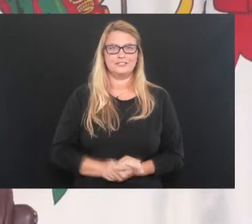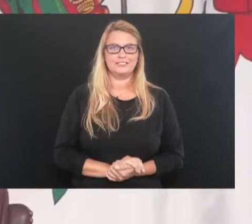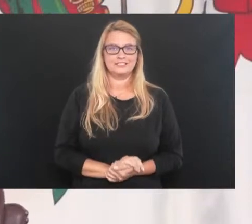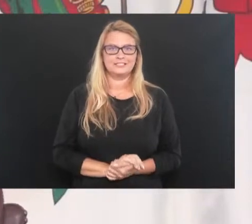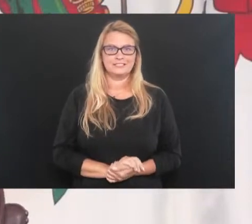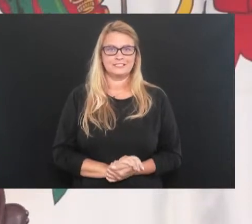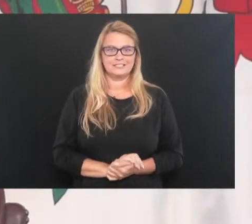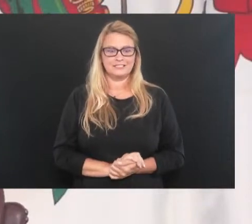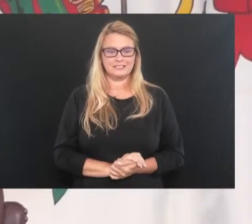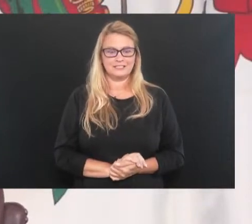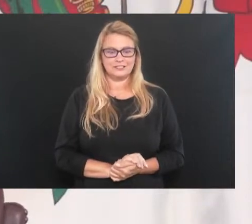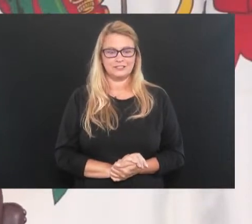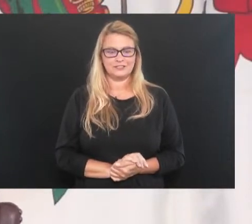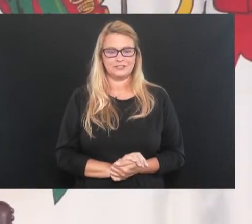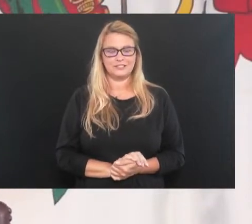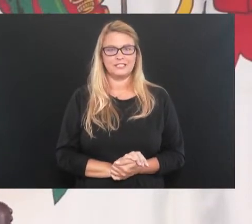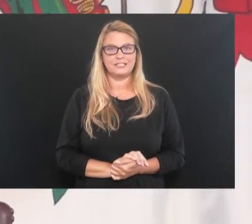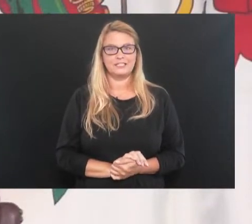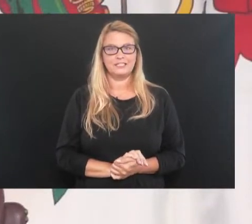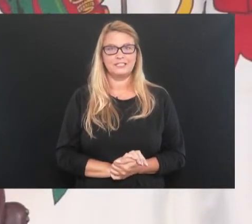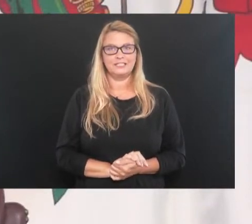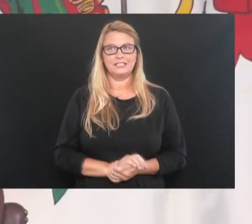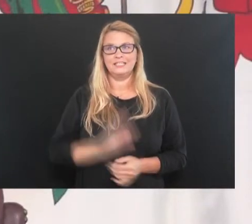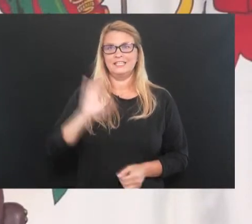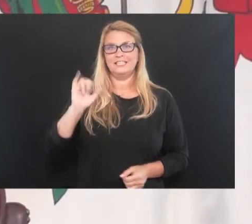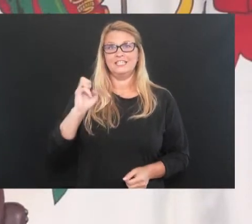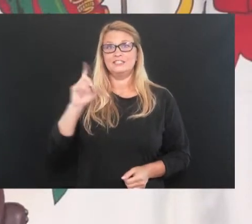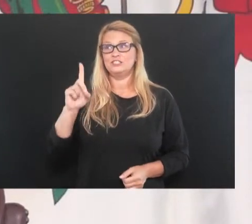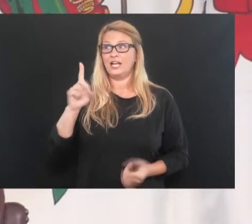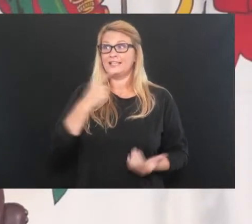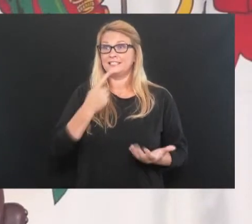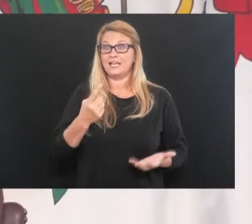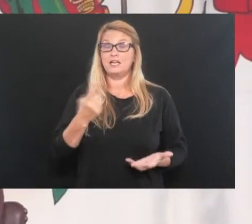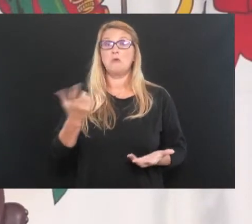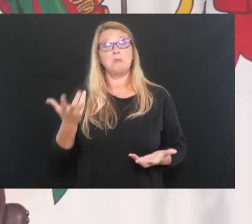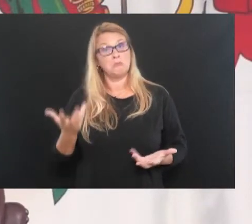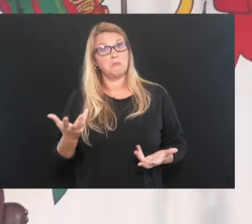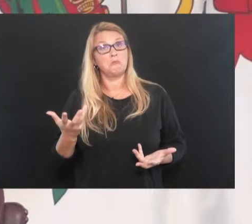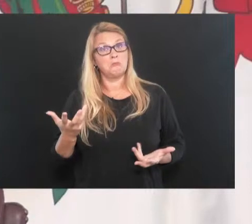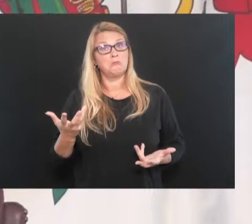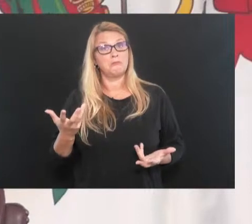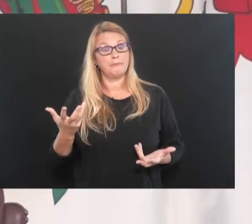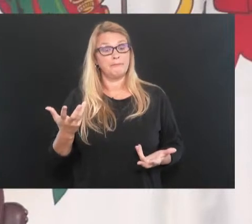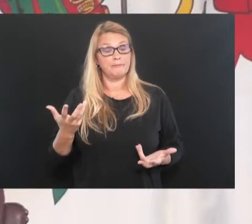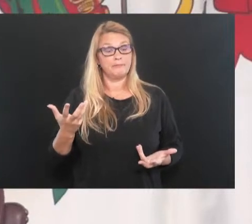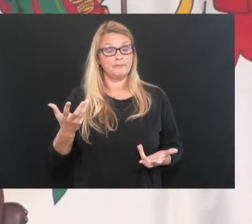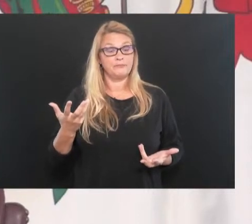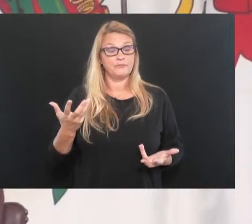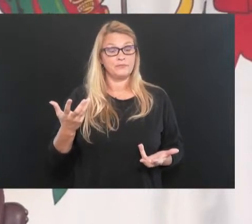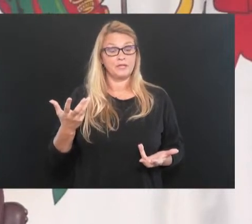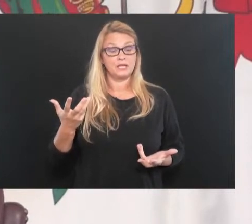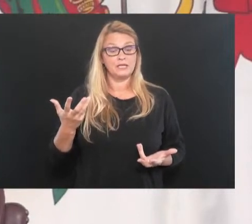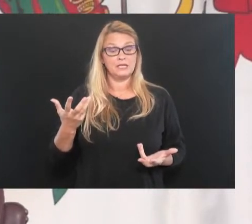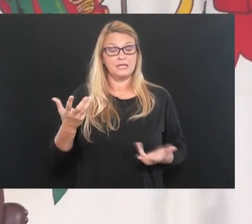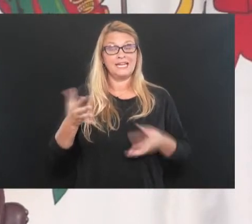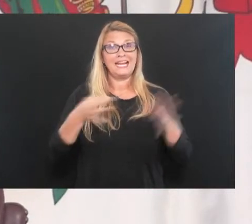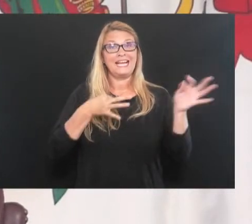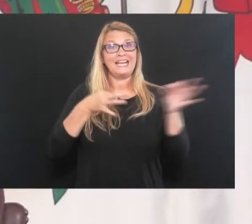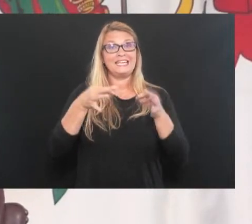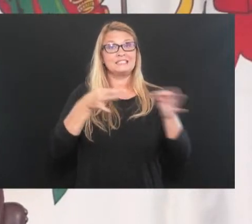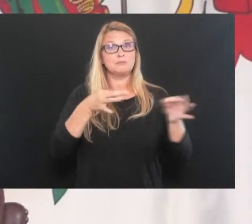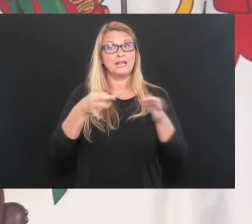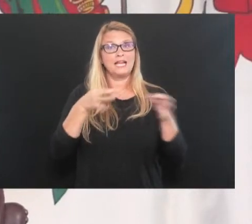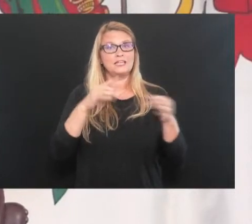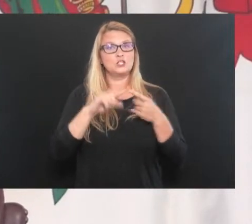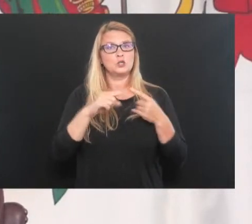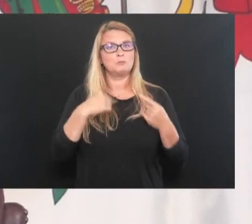And Jed looked at Jeffro and said, Jeffro, explain to me this.